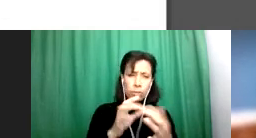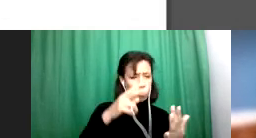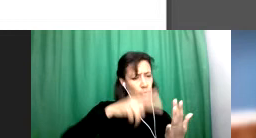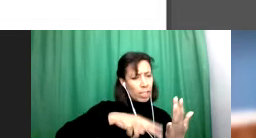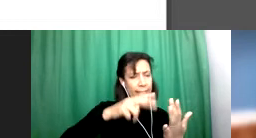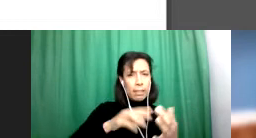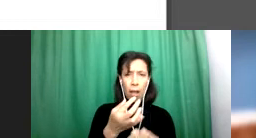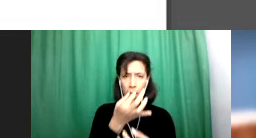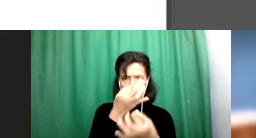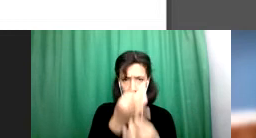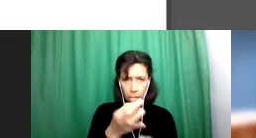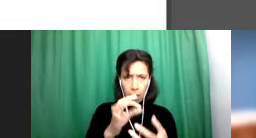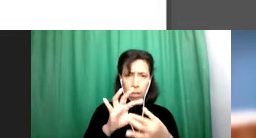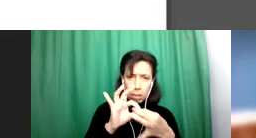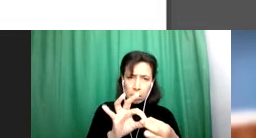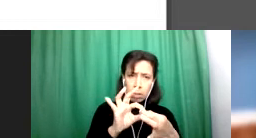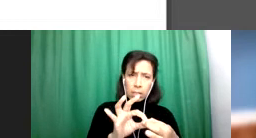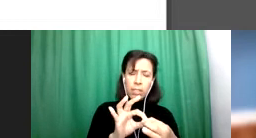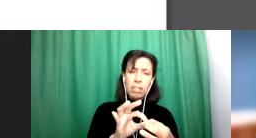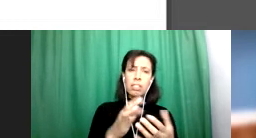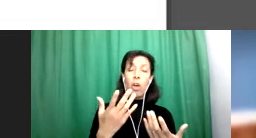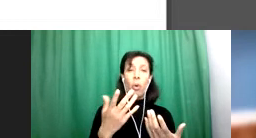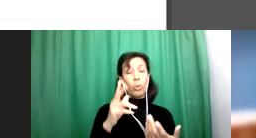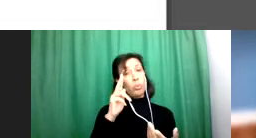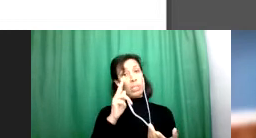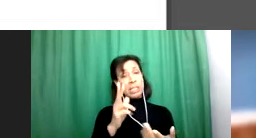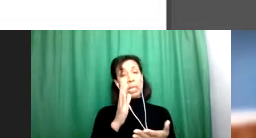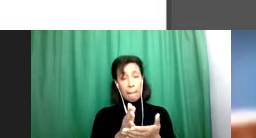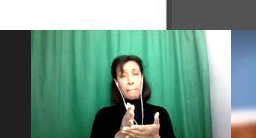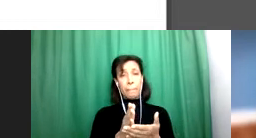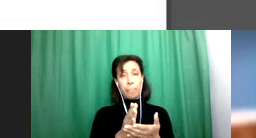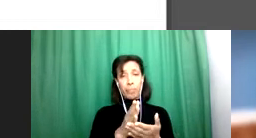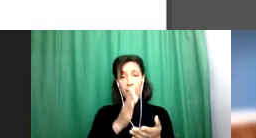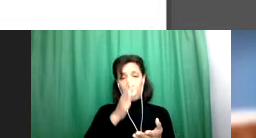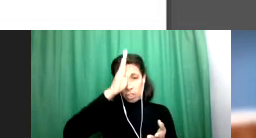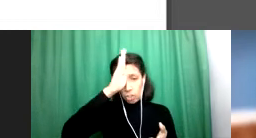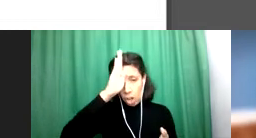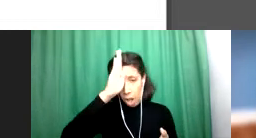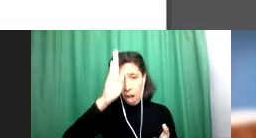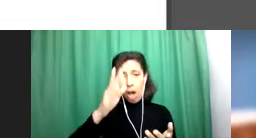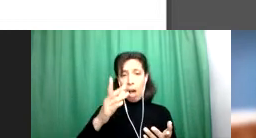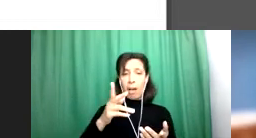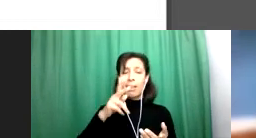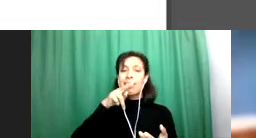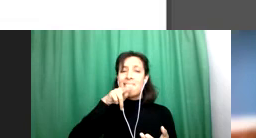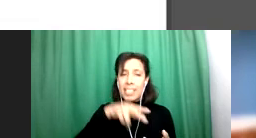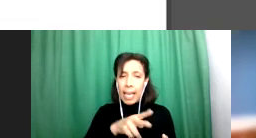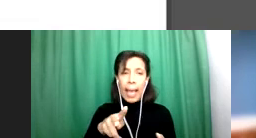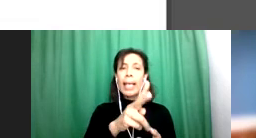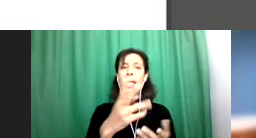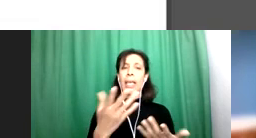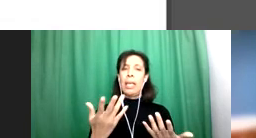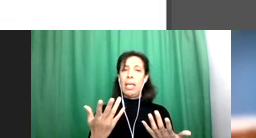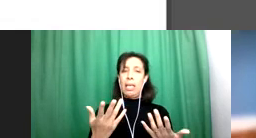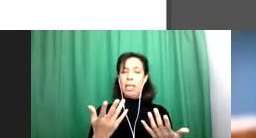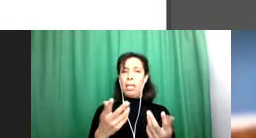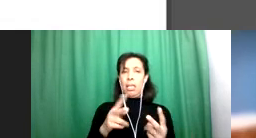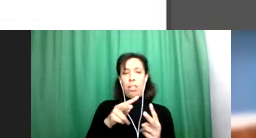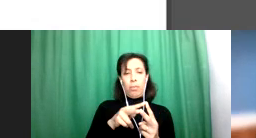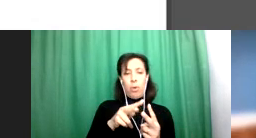this shark and the snake, and the animals came, and they met some more animals, a